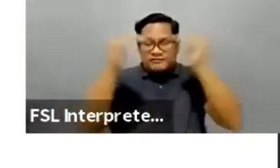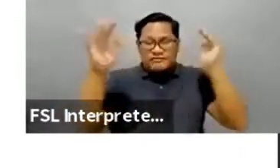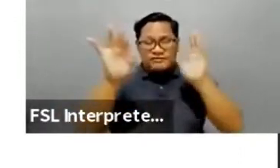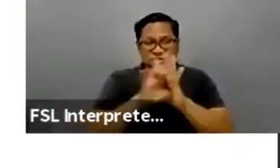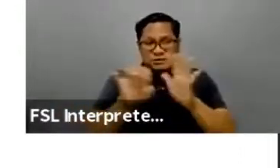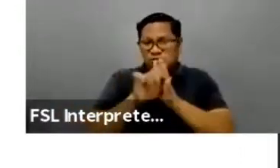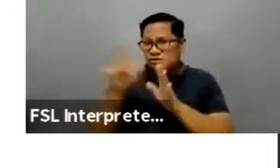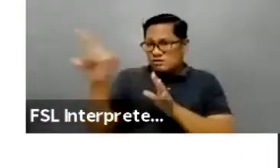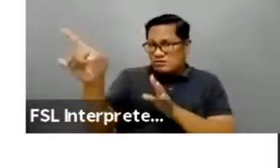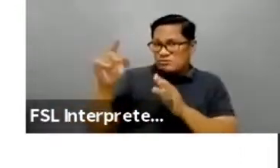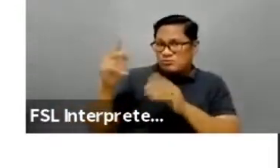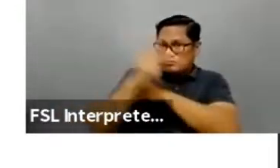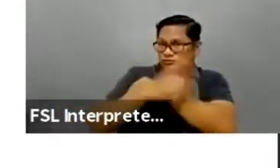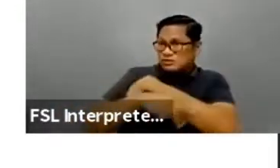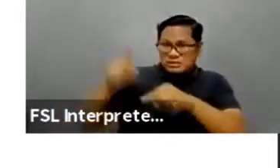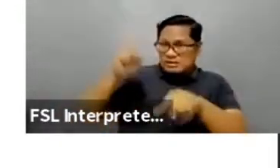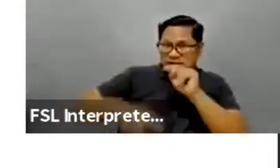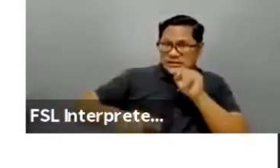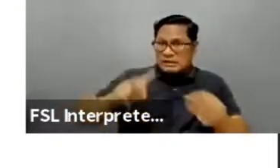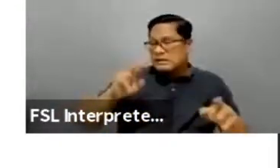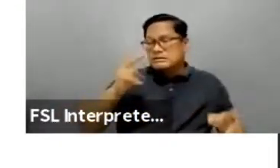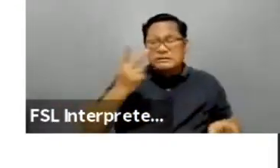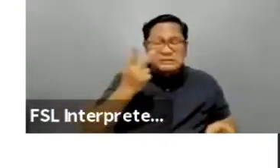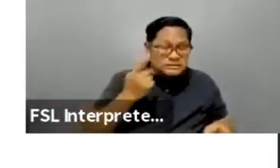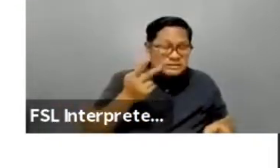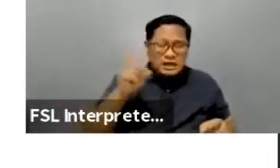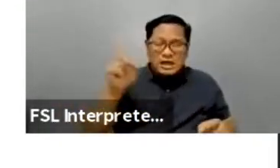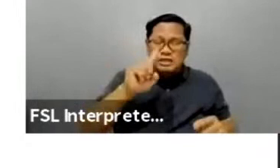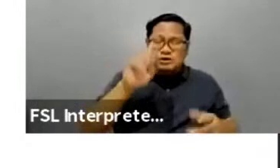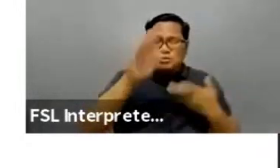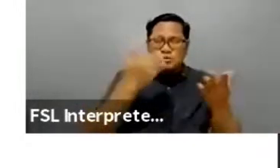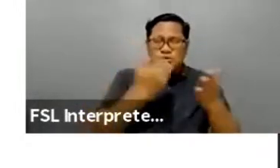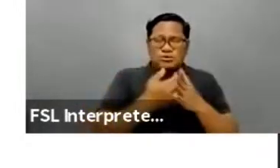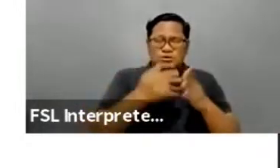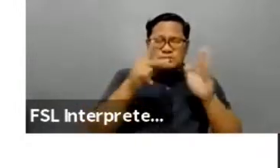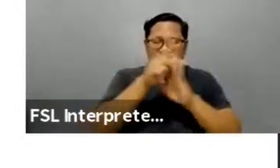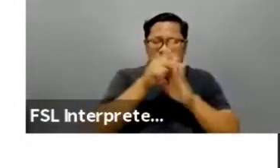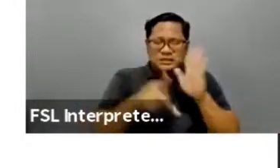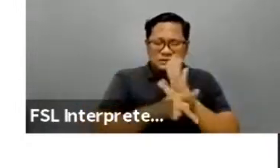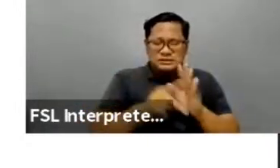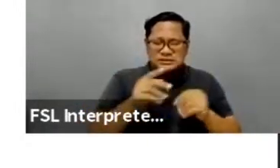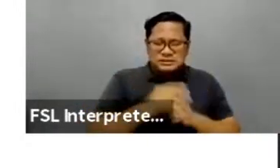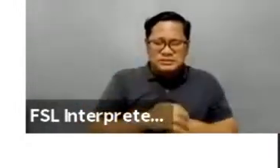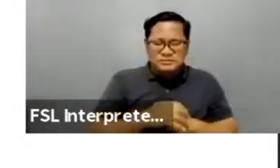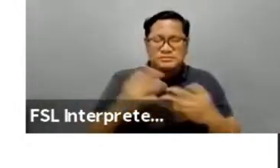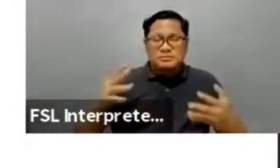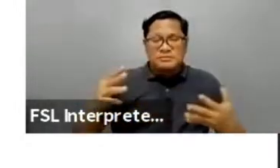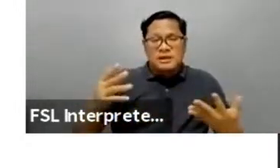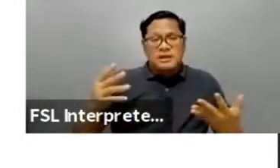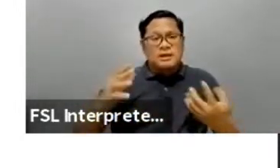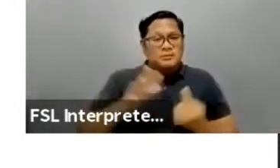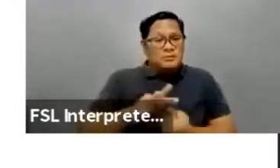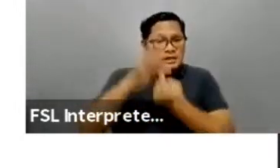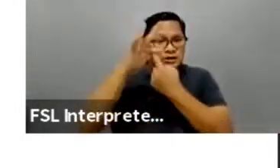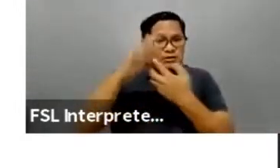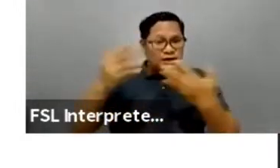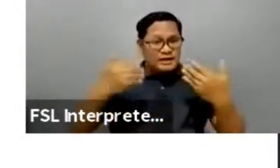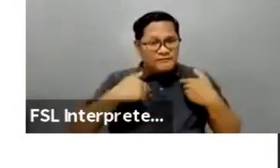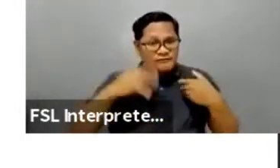to monitor and work with all of the municipalities, particularly if there's political